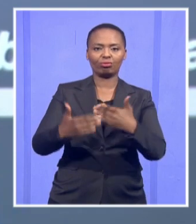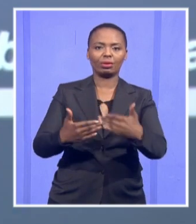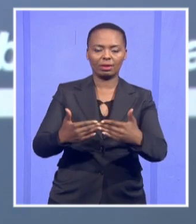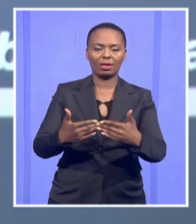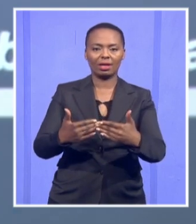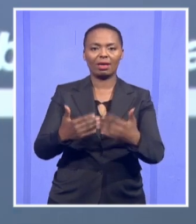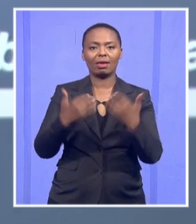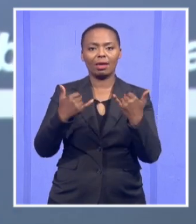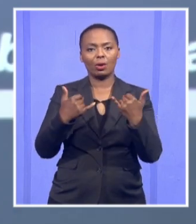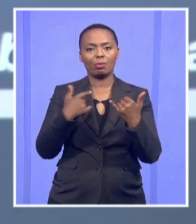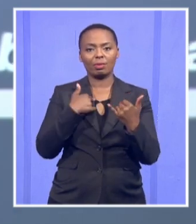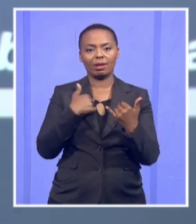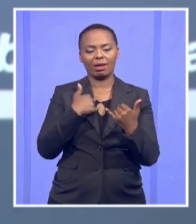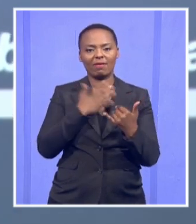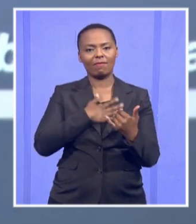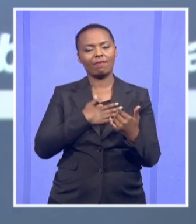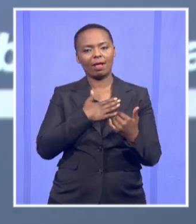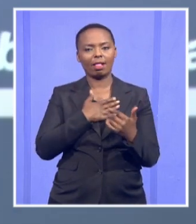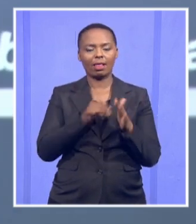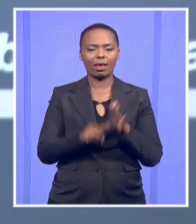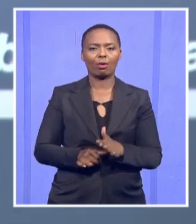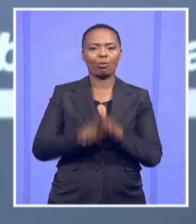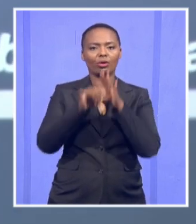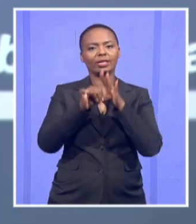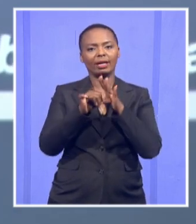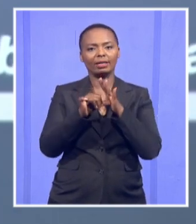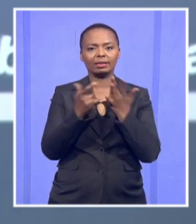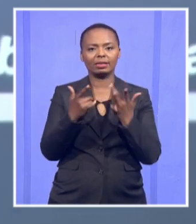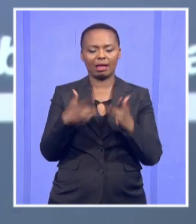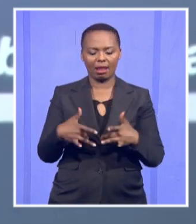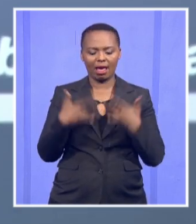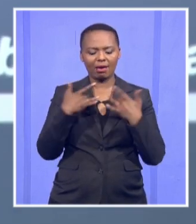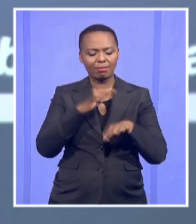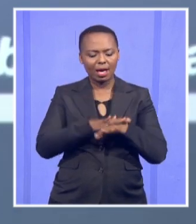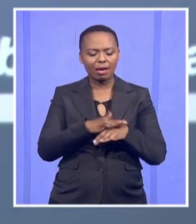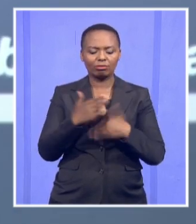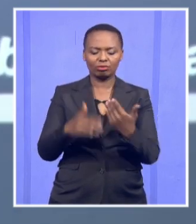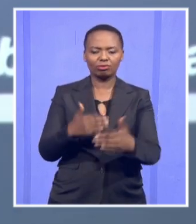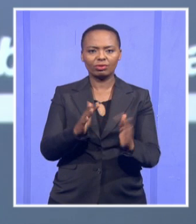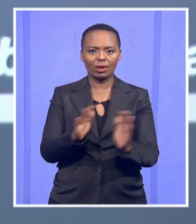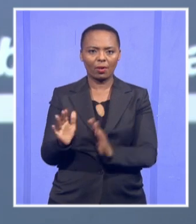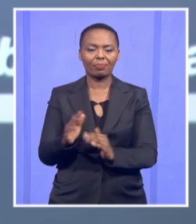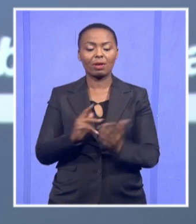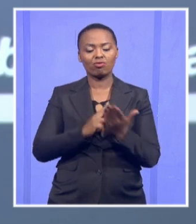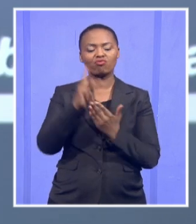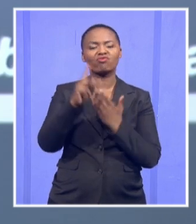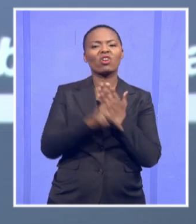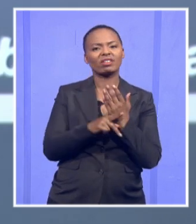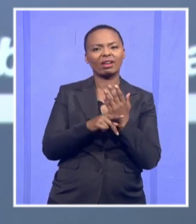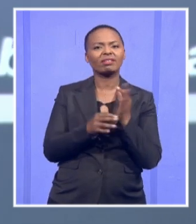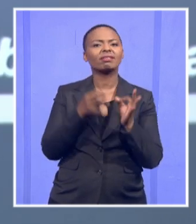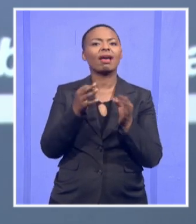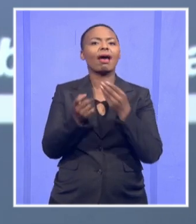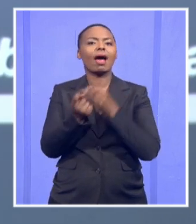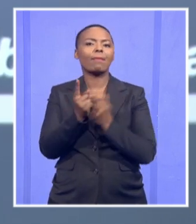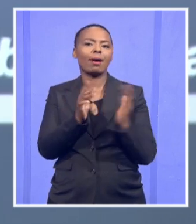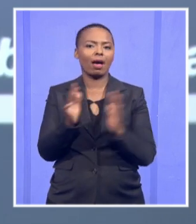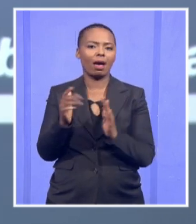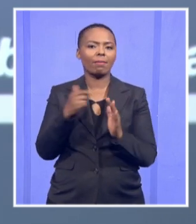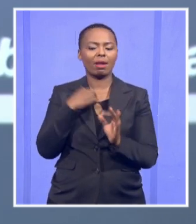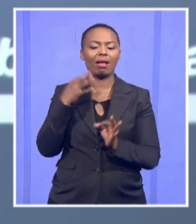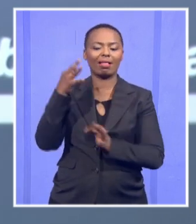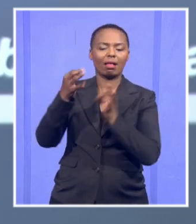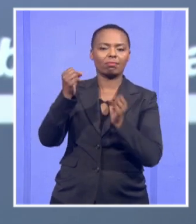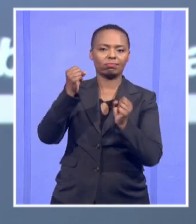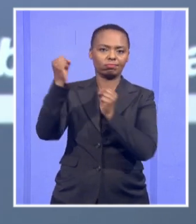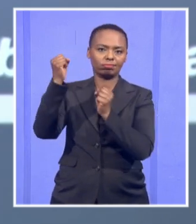is important that colleagues should understand how projects roll out, because perhaps to dispel